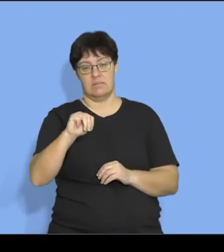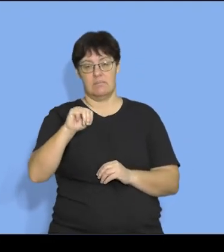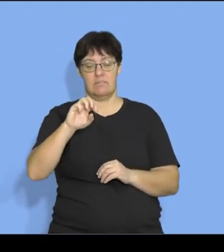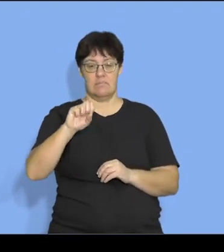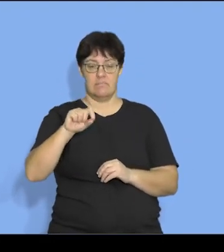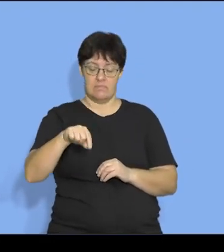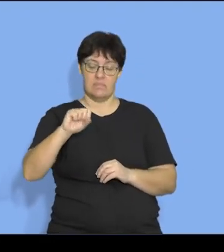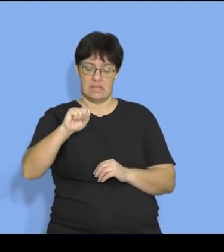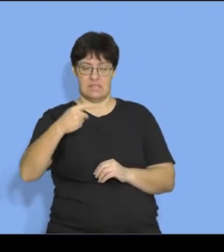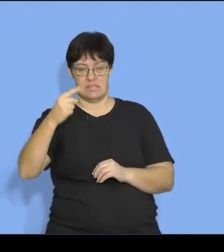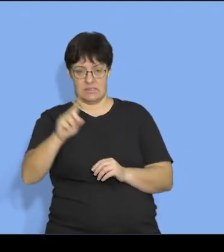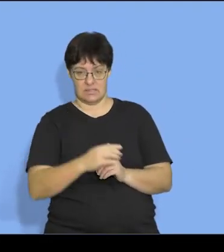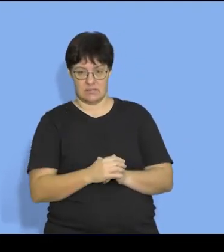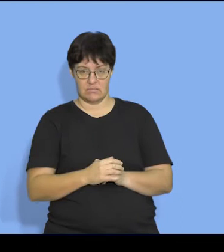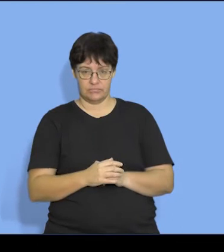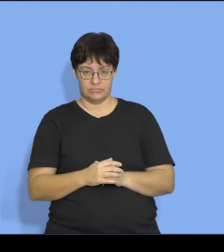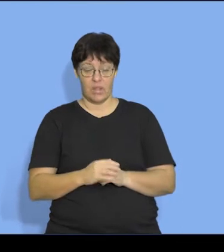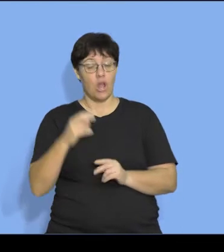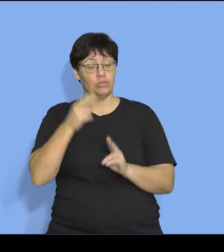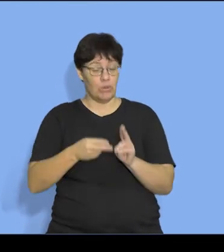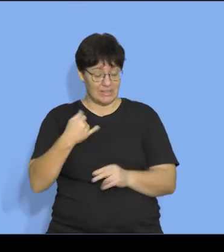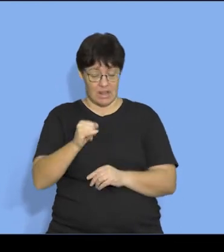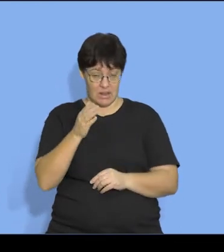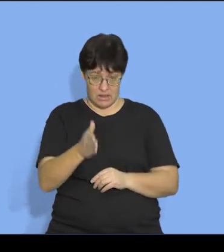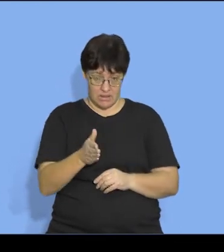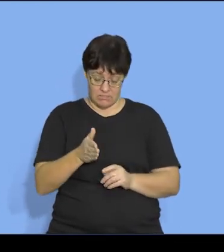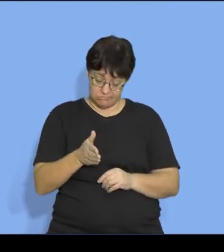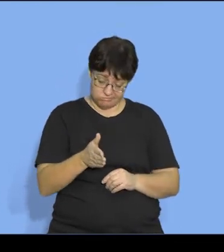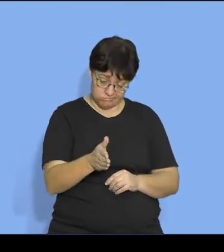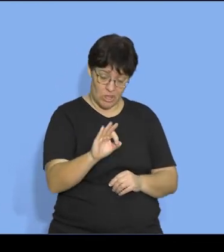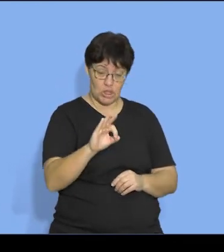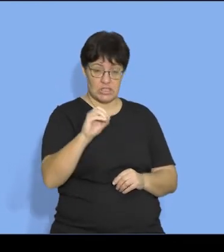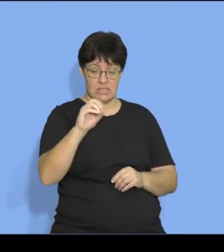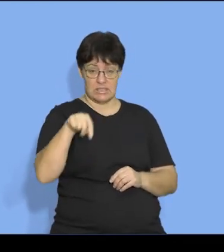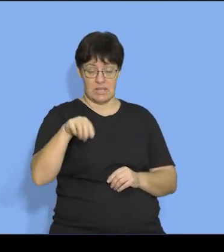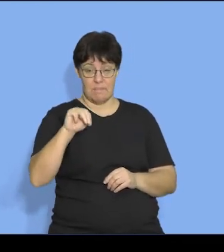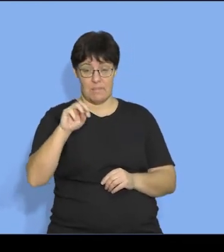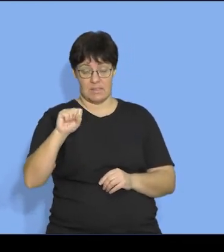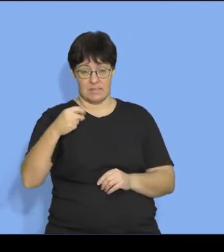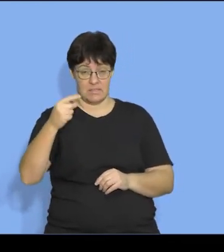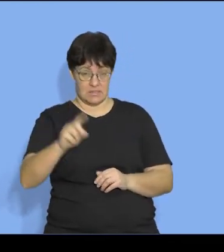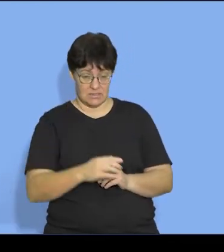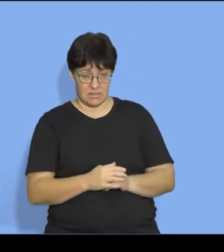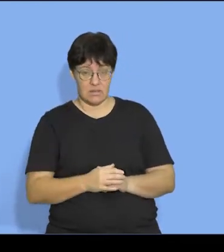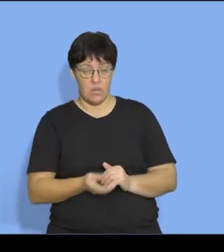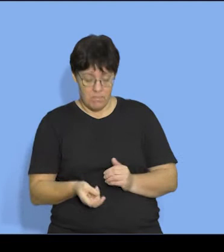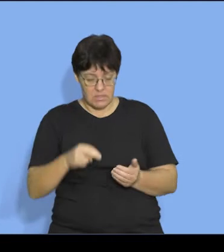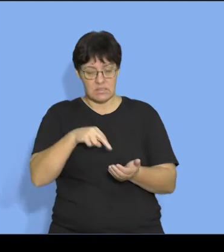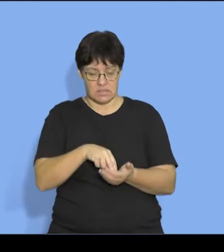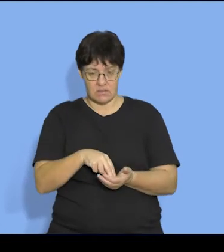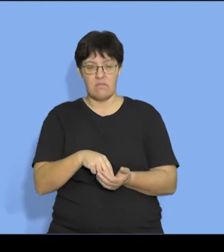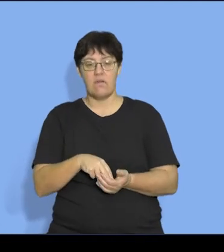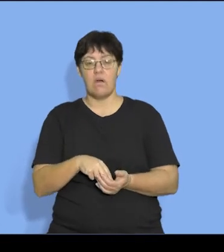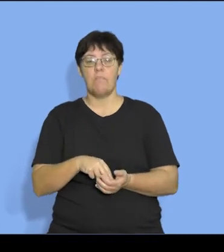Oh, now we're still sitting in the train, going at 30. You now stand up and walk north on the train at